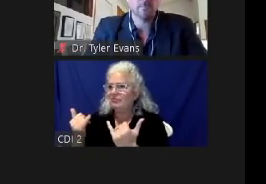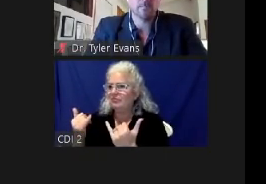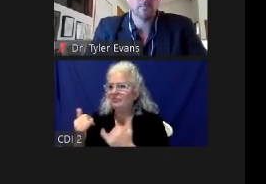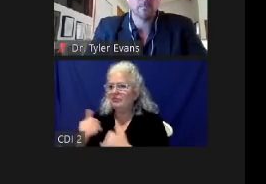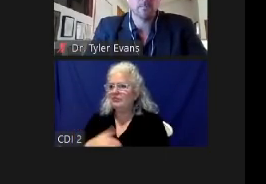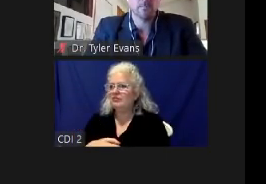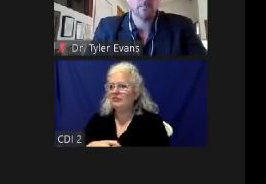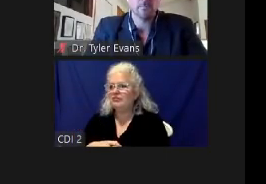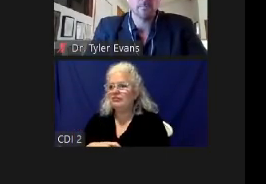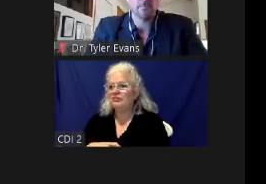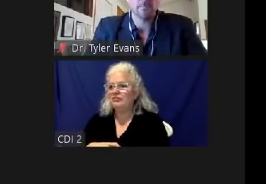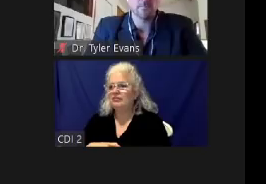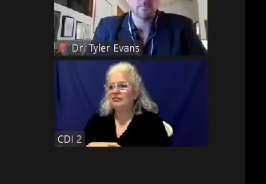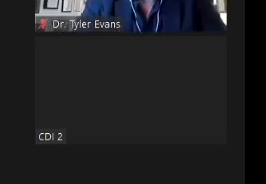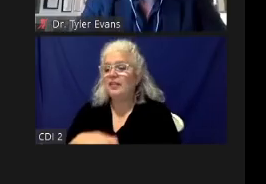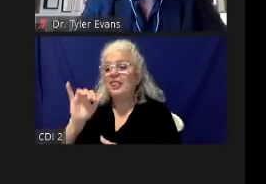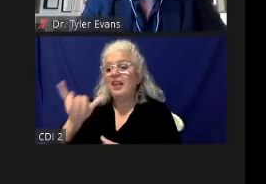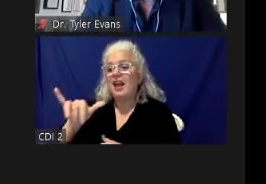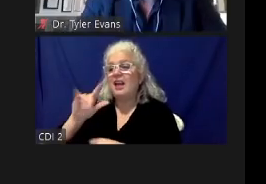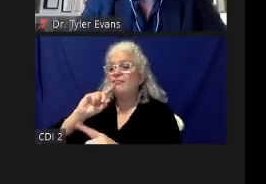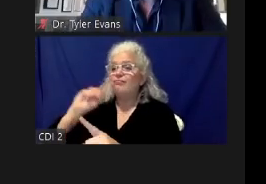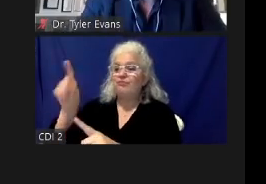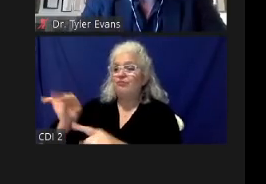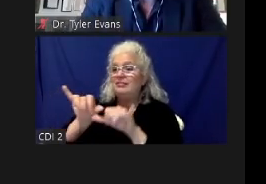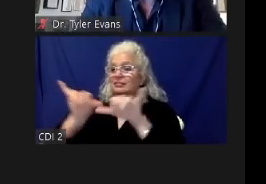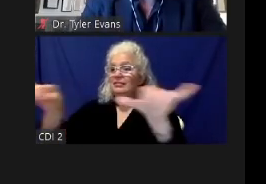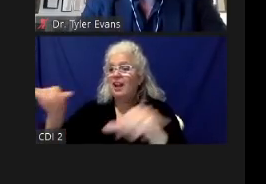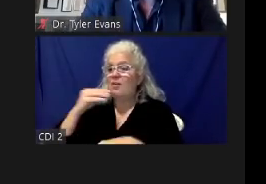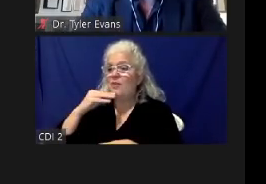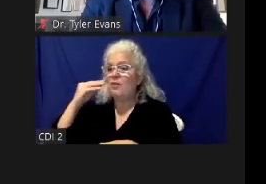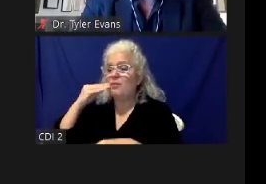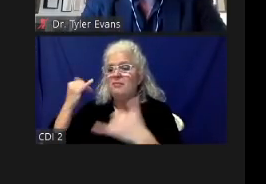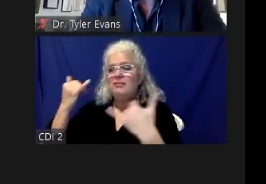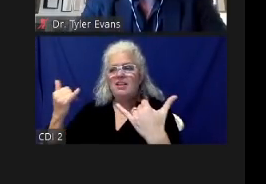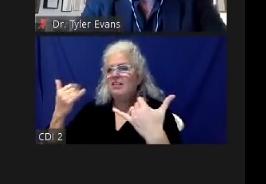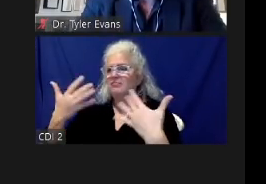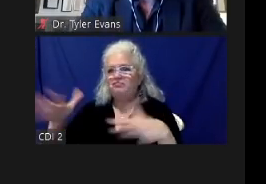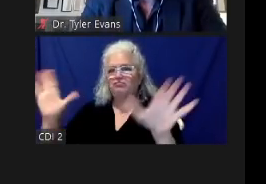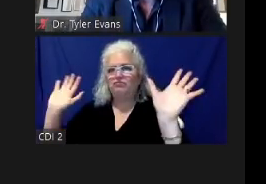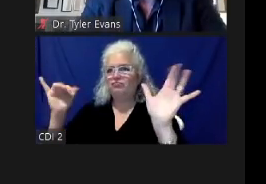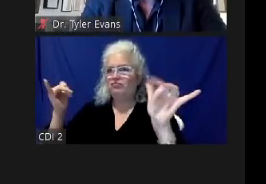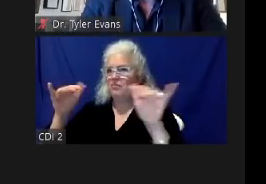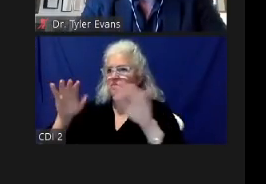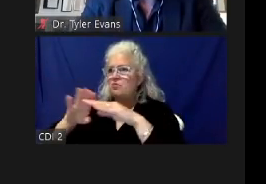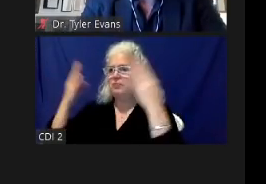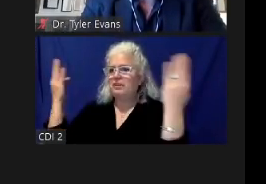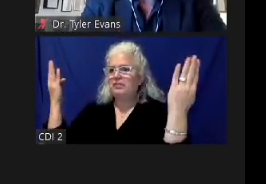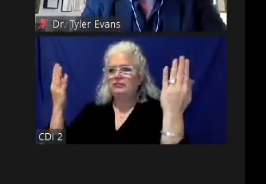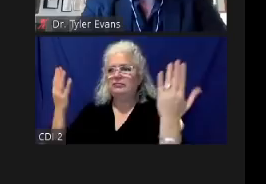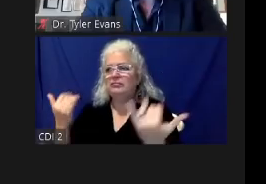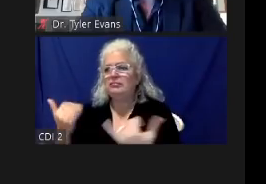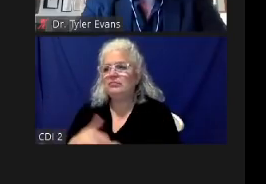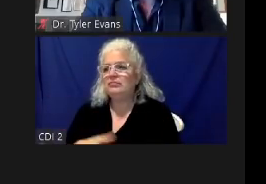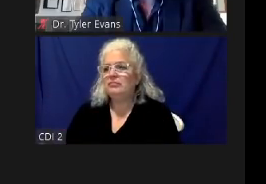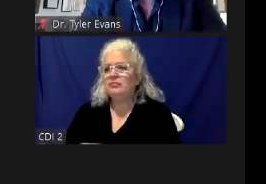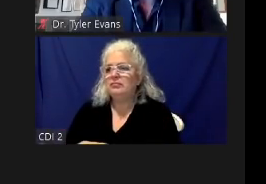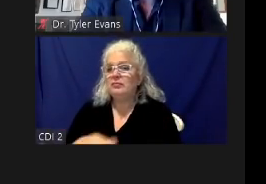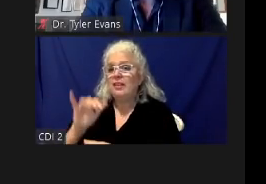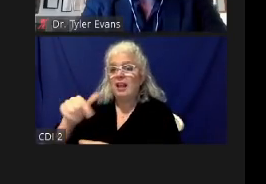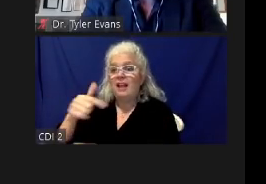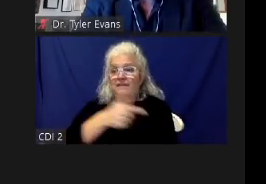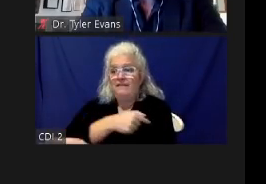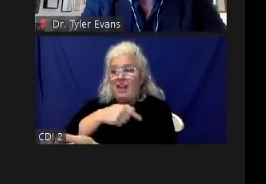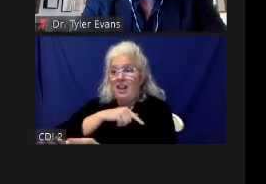Vaccine distribution is well underway. The supply really determines the rate that we're able to move. We're focusing on healthcare providers in age 75 and